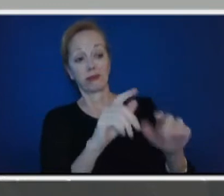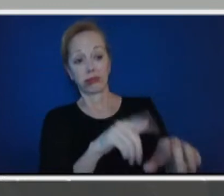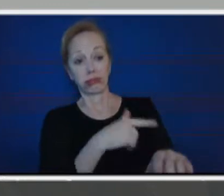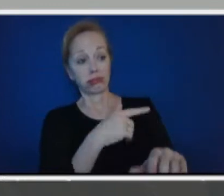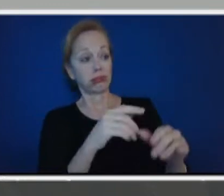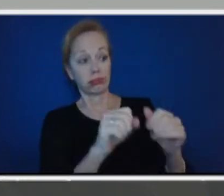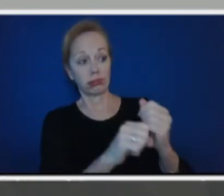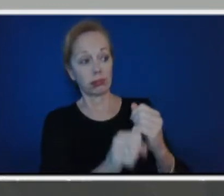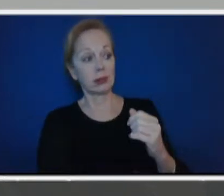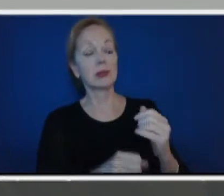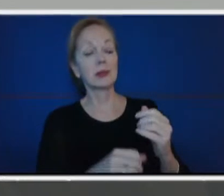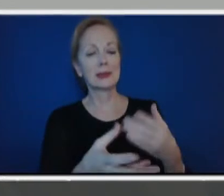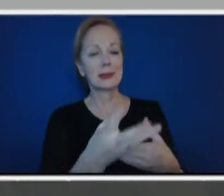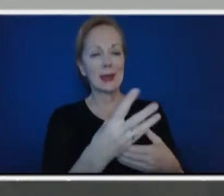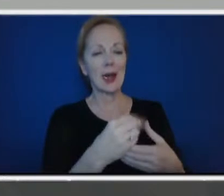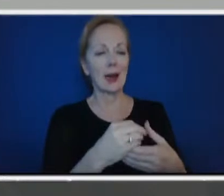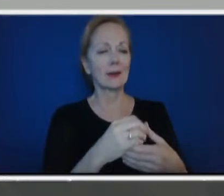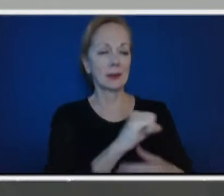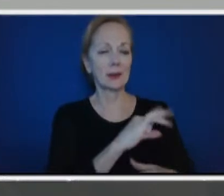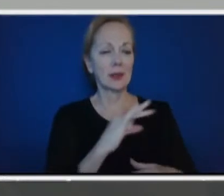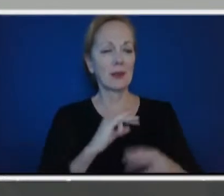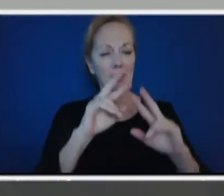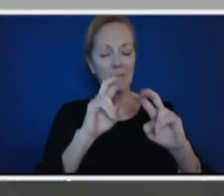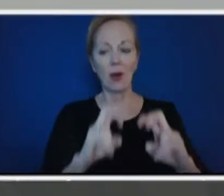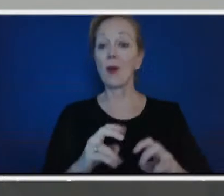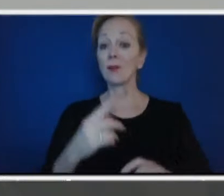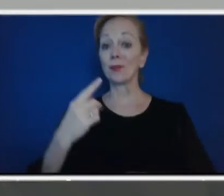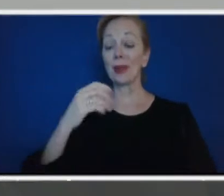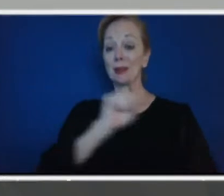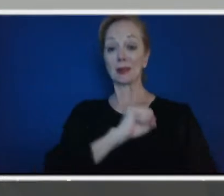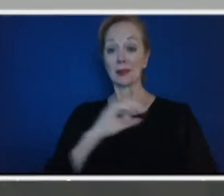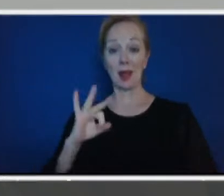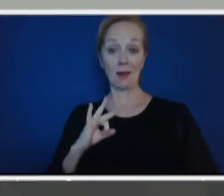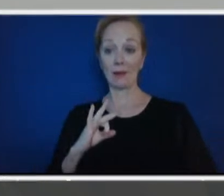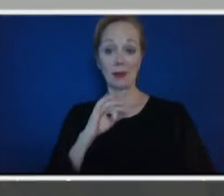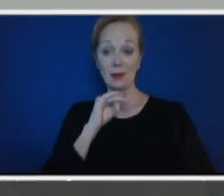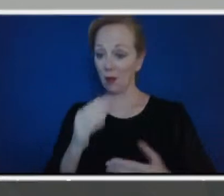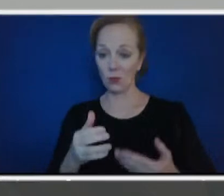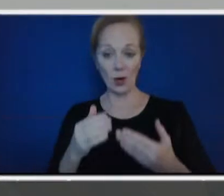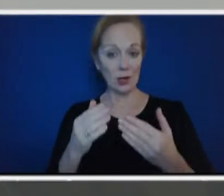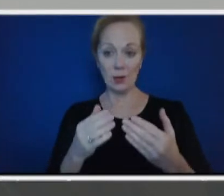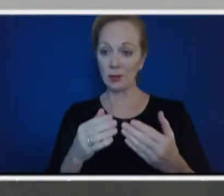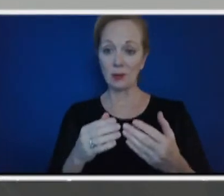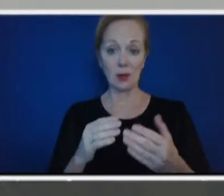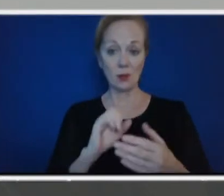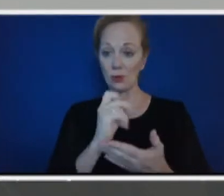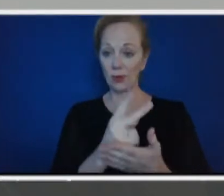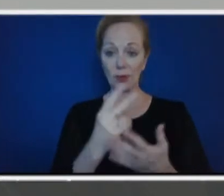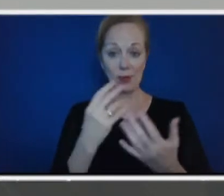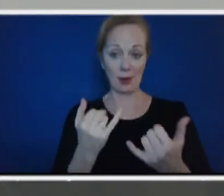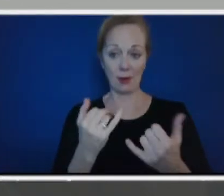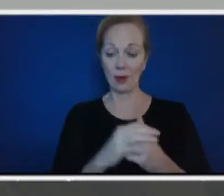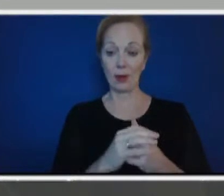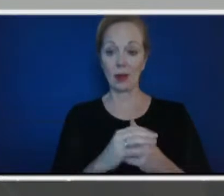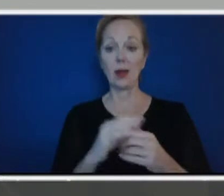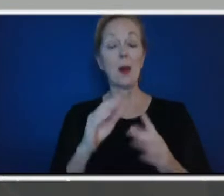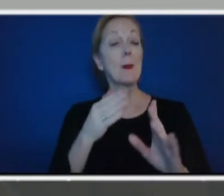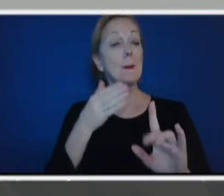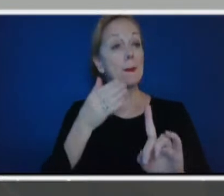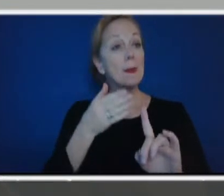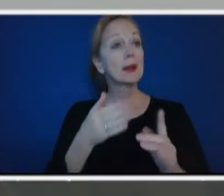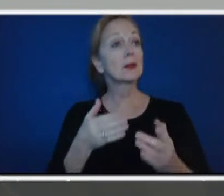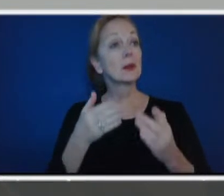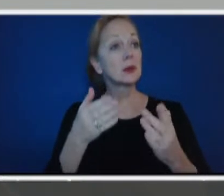well. As mentioned, staff does not recommend approval of the petition in its current form. The main concerns for staff is that we would like some